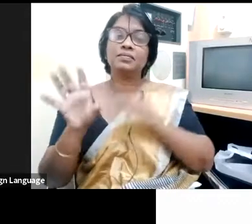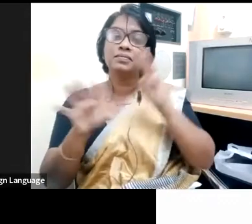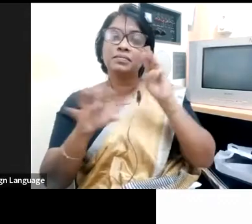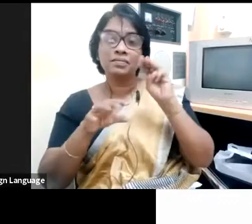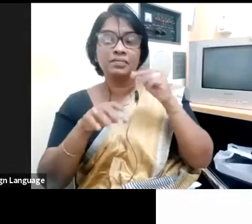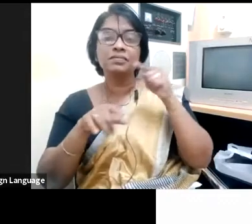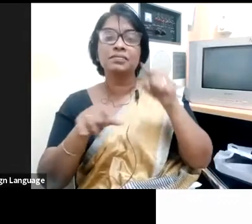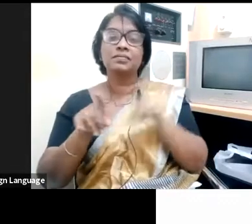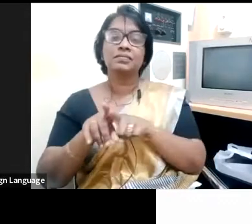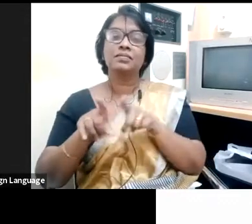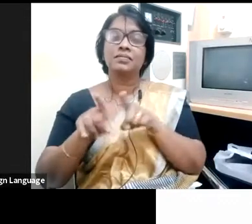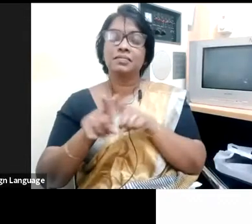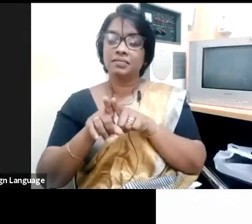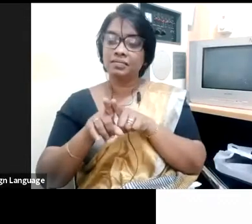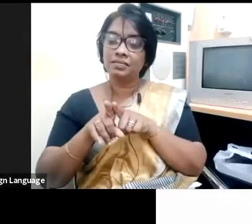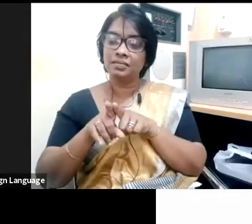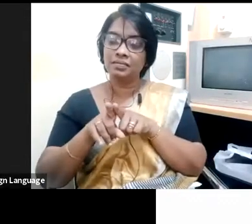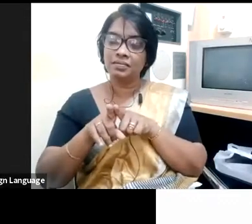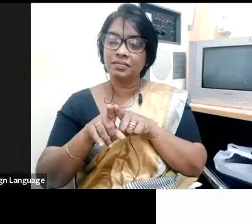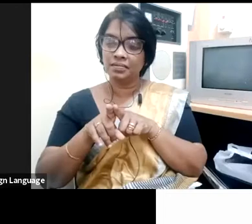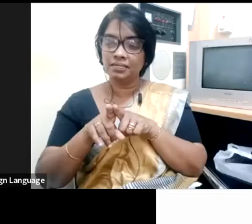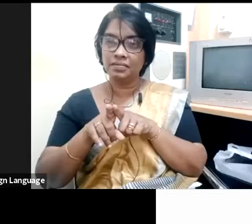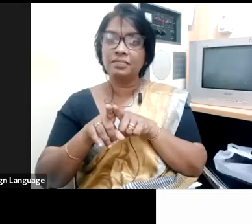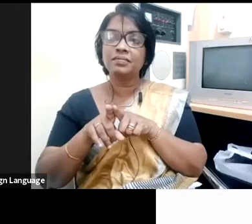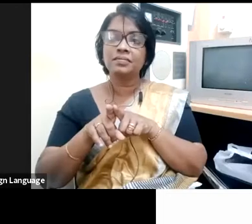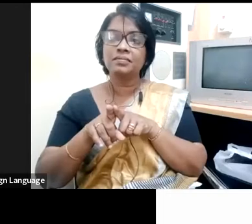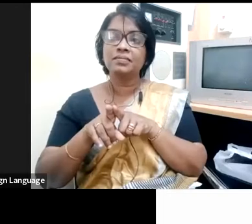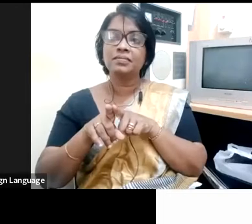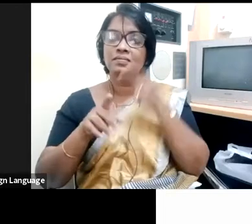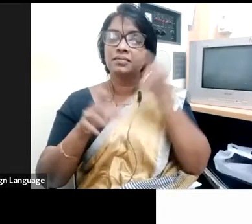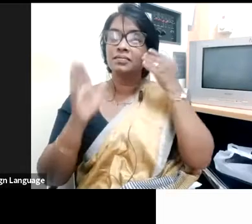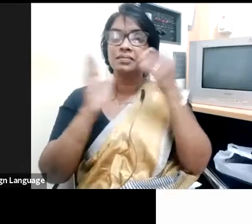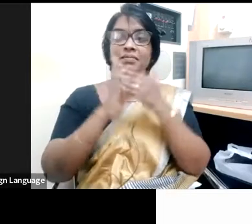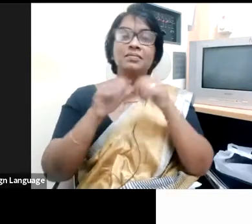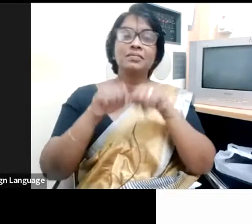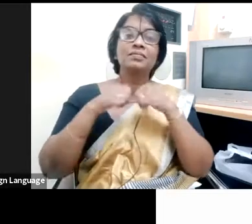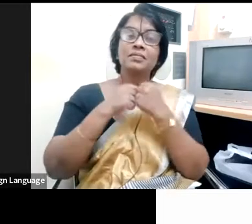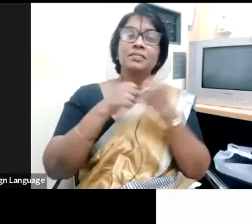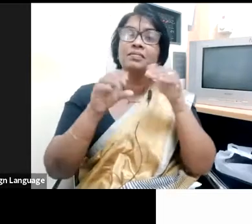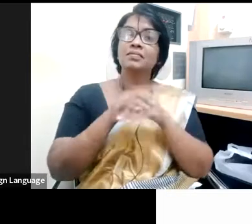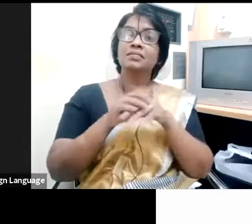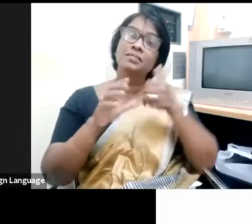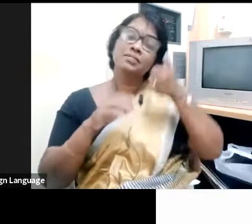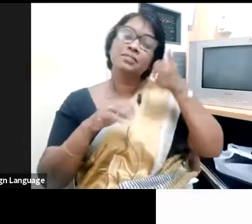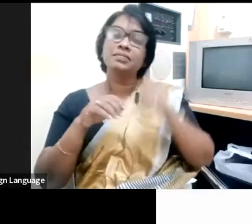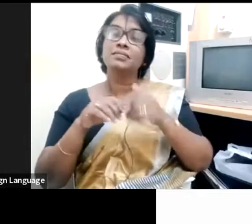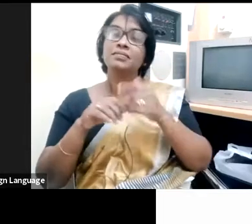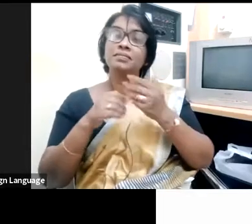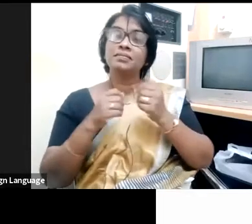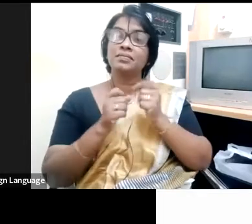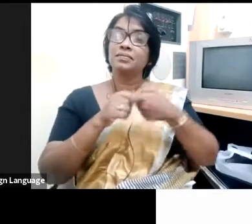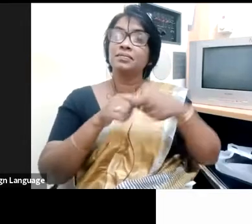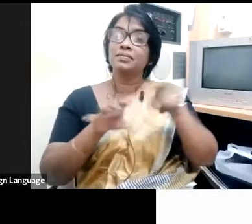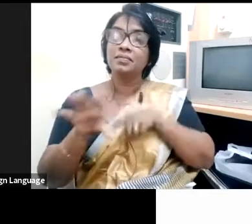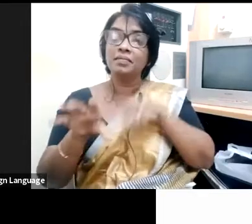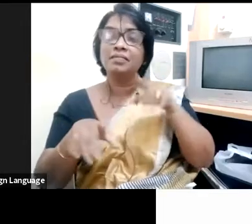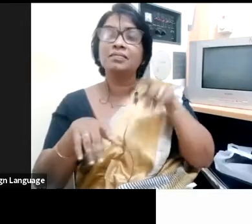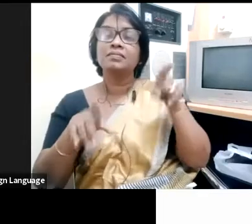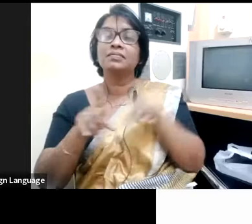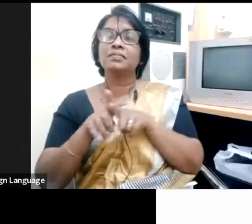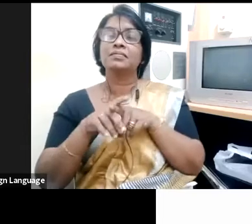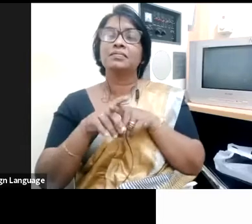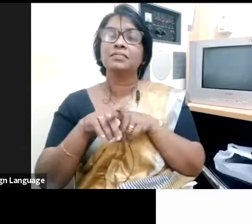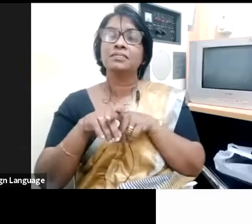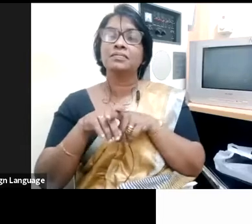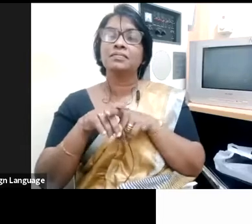Chamber for Digital, industry leader shattering glass ceilings all over, Group CCO at Dialogue and chair of